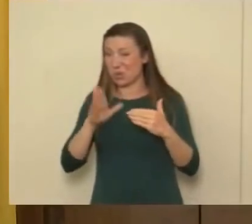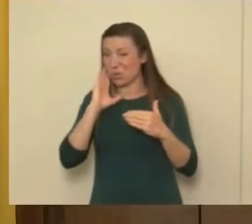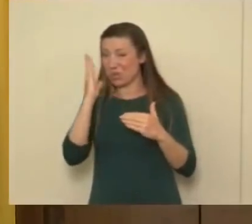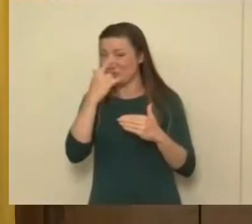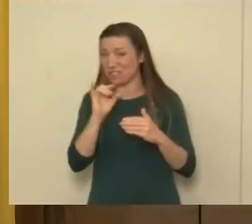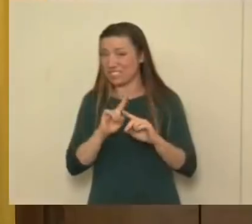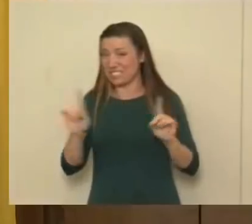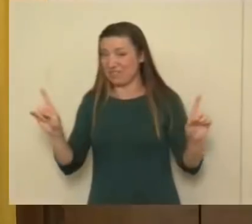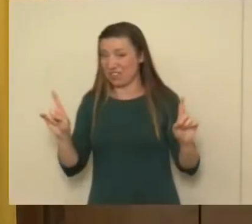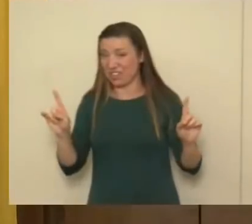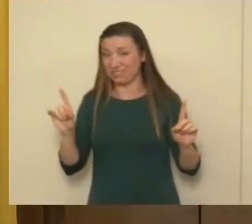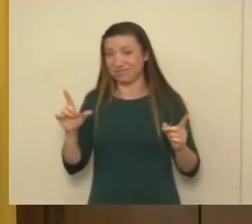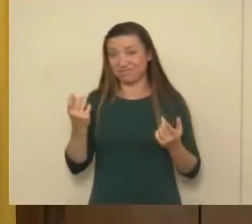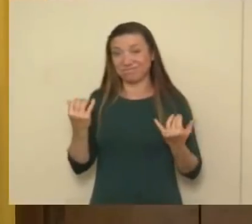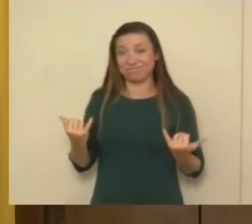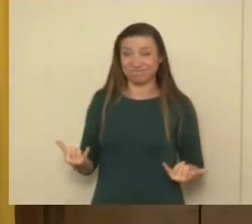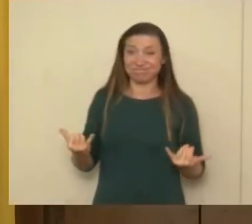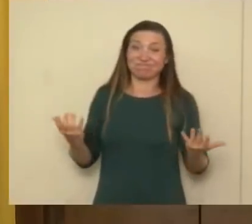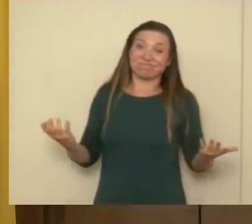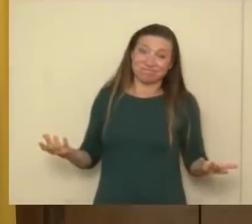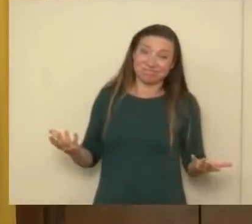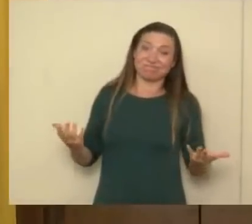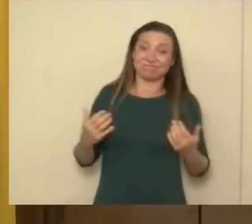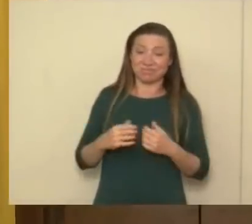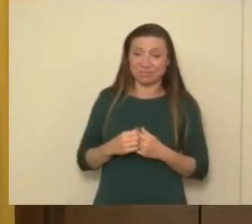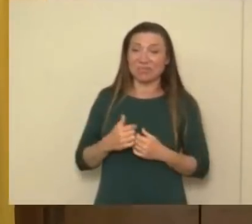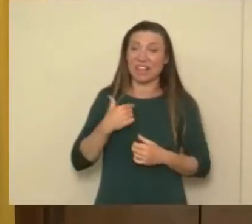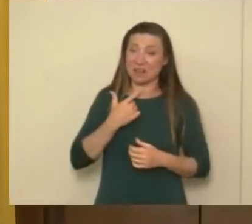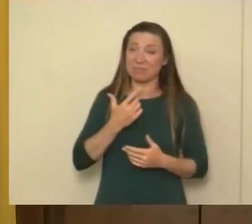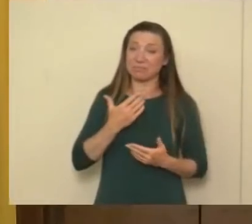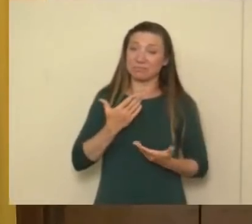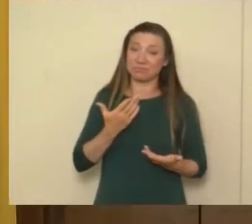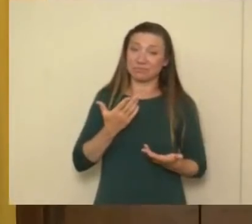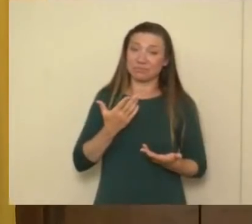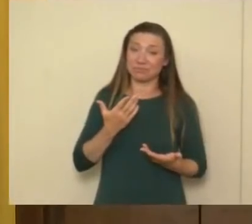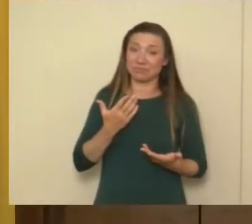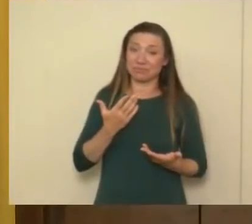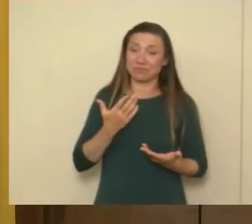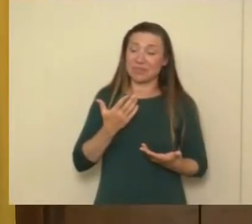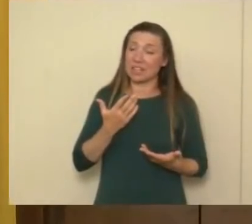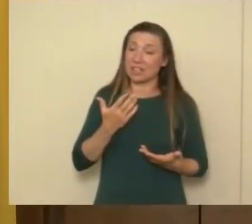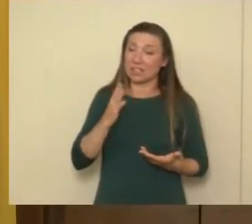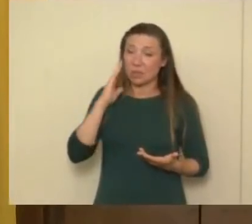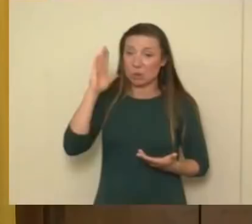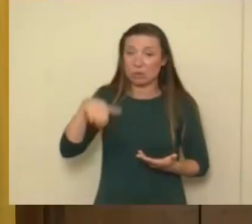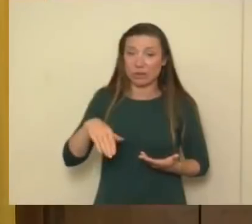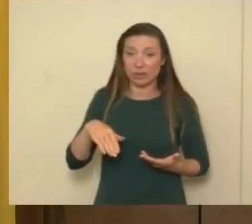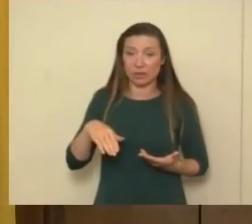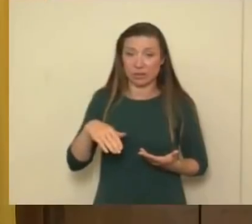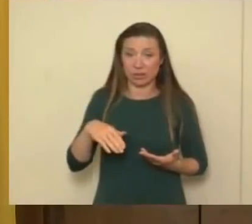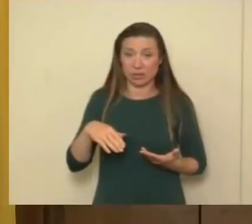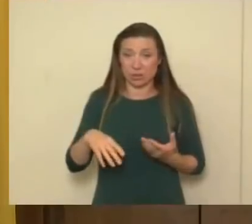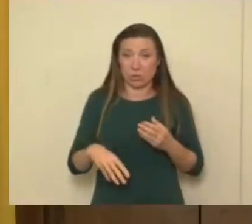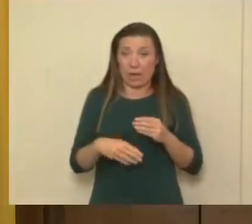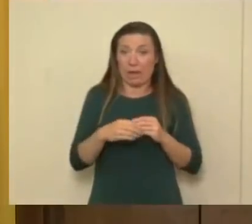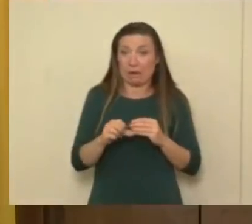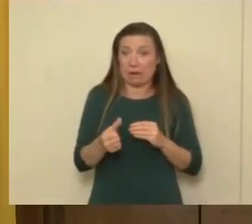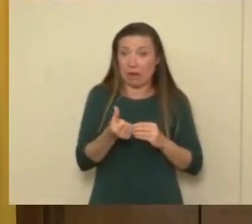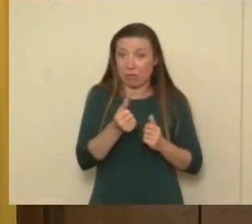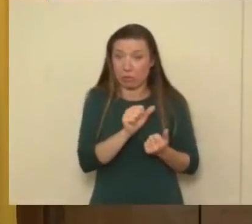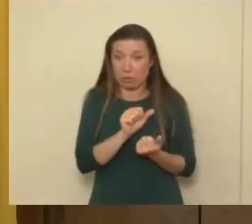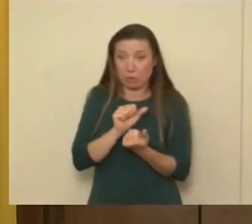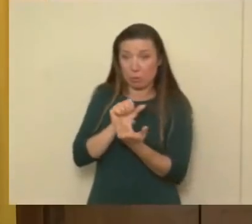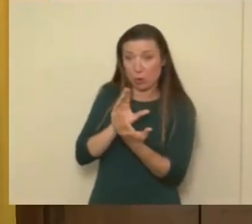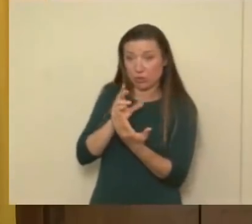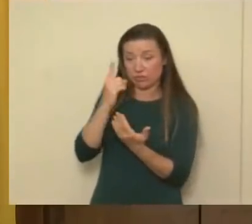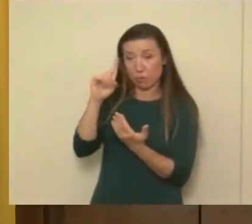County. But I appreciate that the second we have another strategy to the internal isolation and